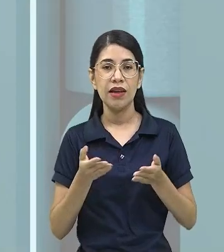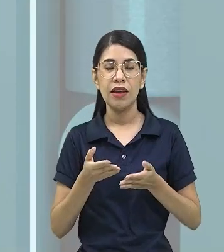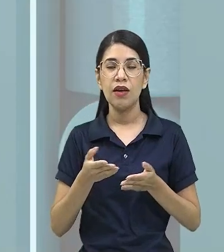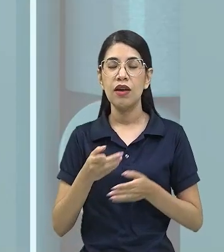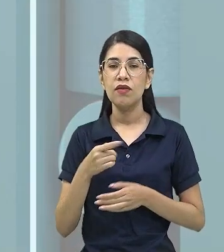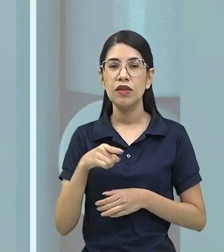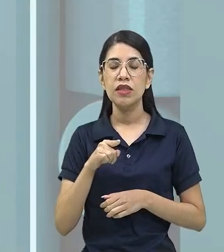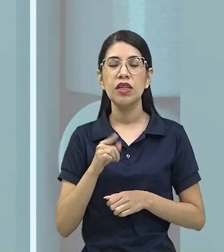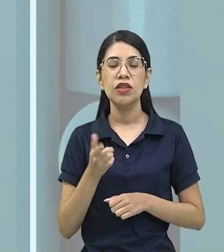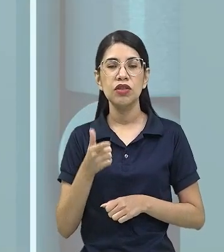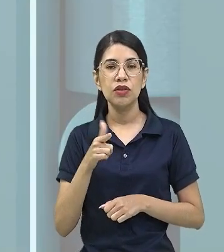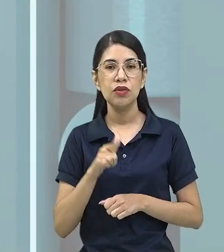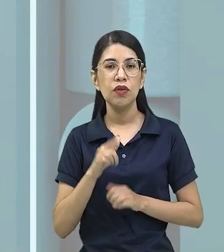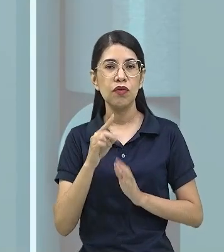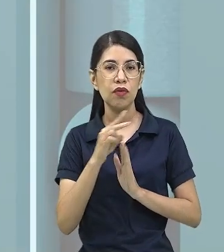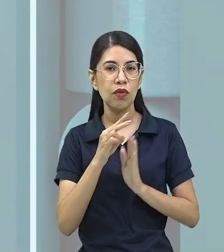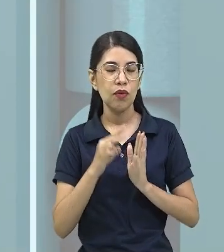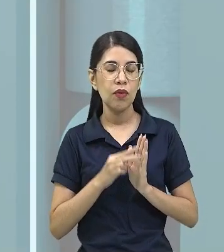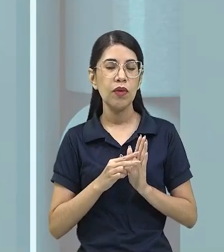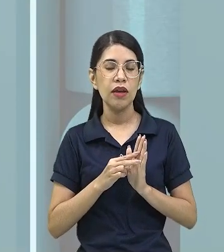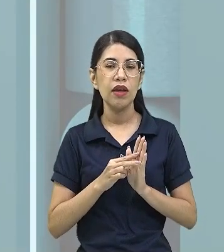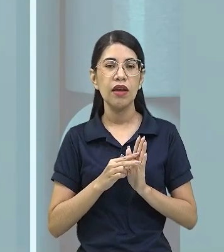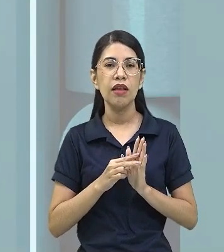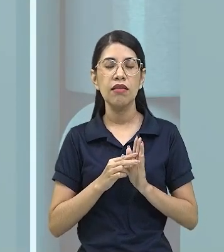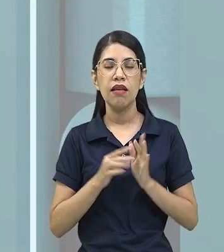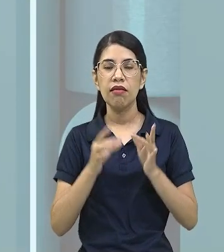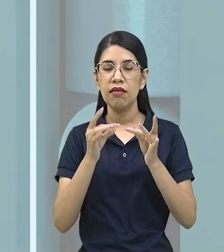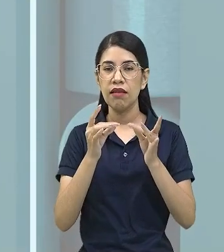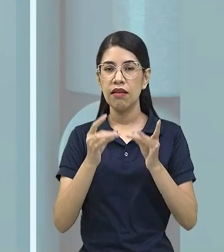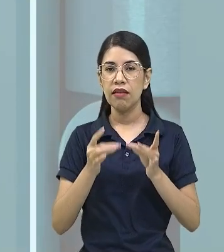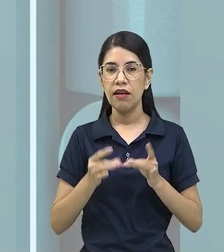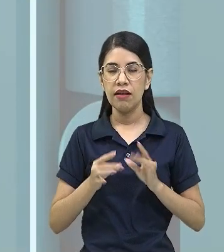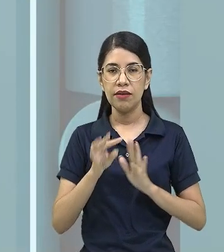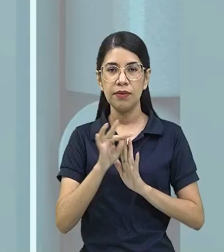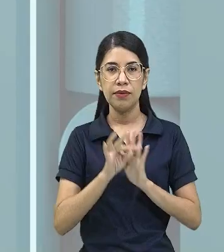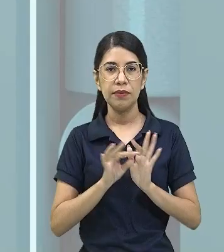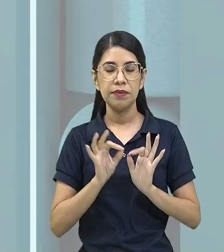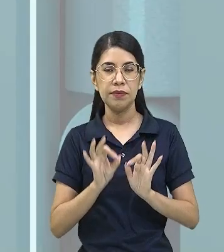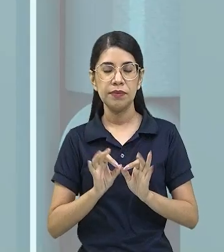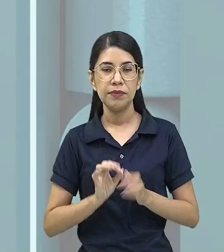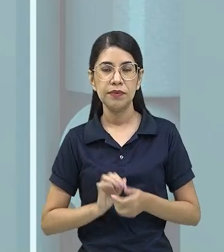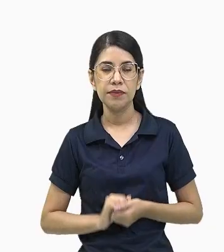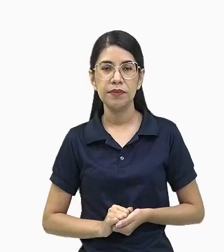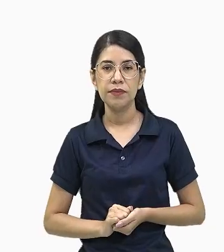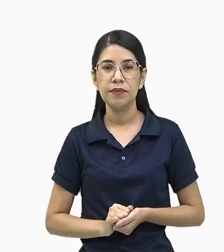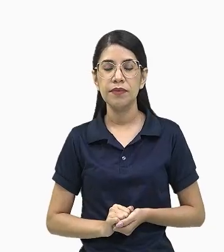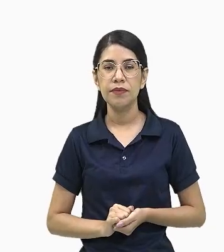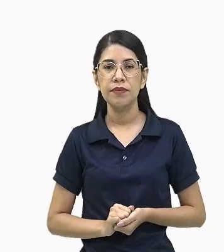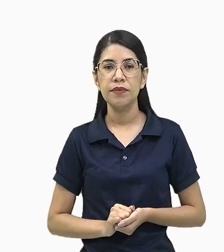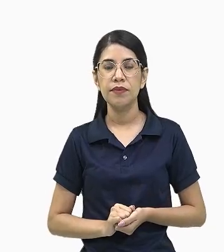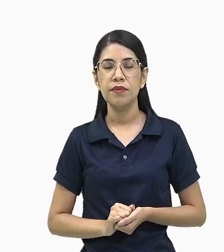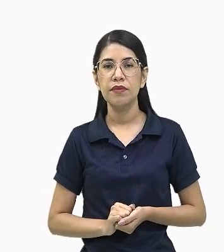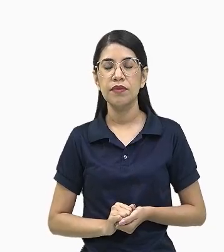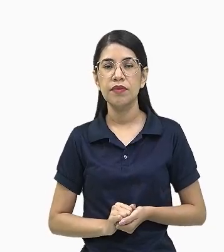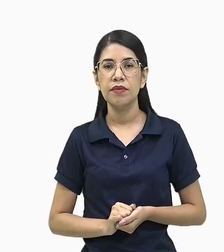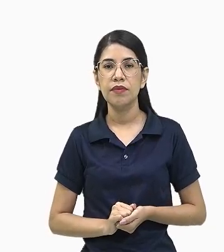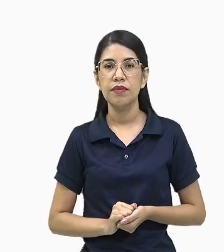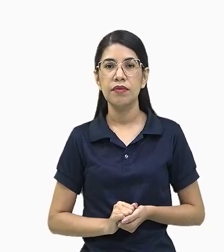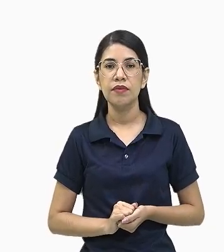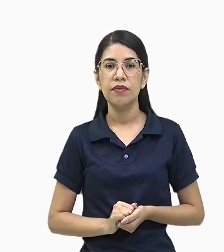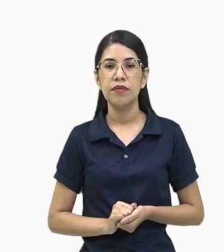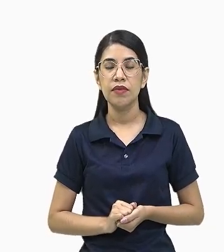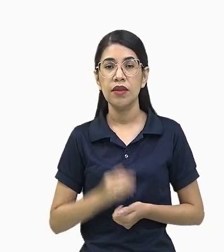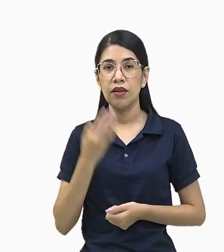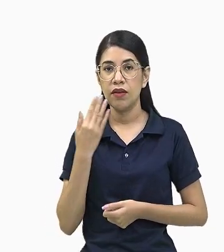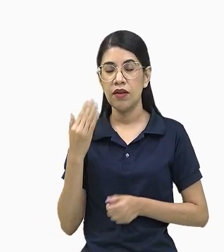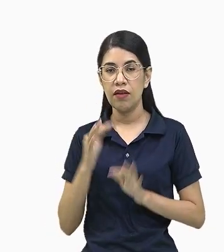você acompanhe comigo olhando mais de perto para esse texto, tá bom? Vamos lá, então, olha aqui comigo.